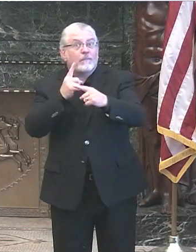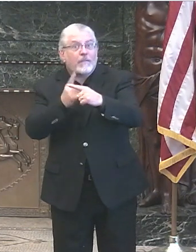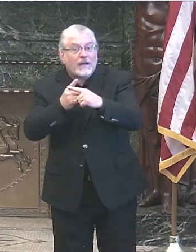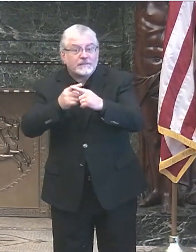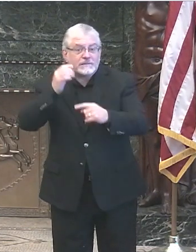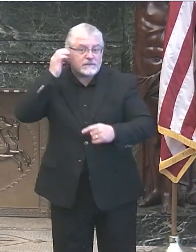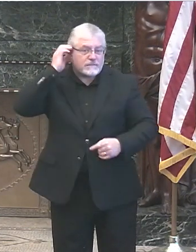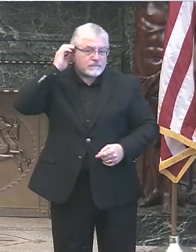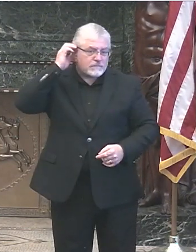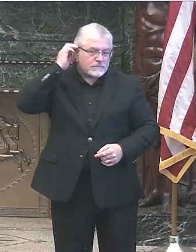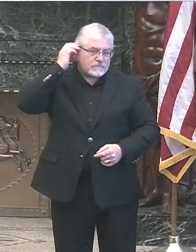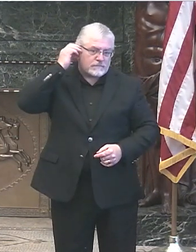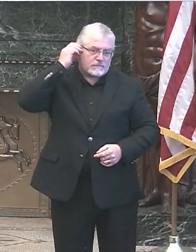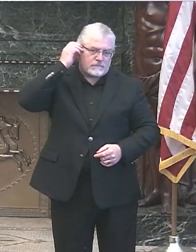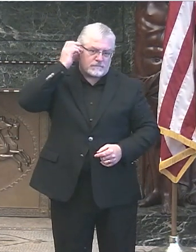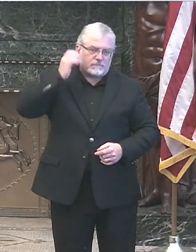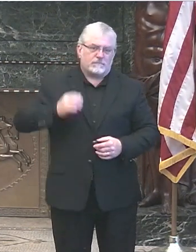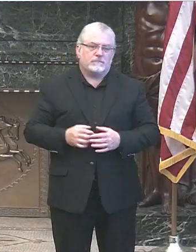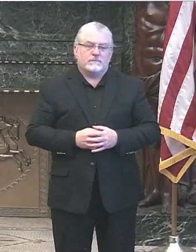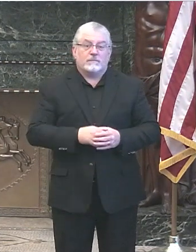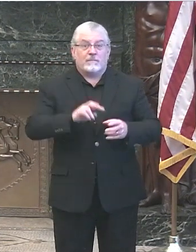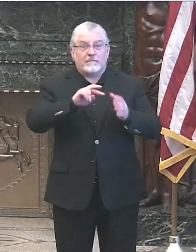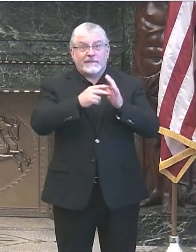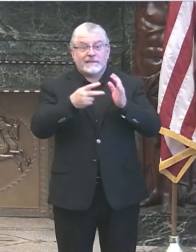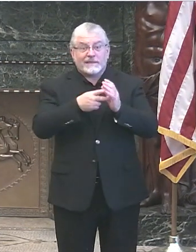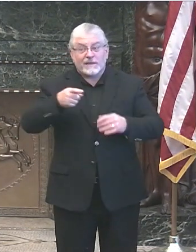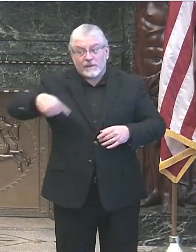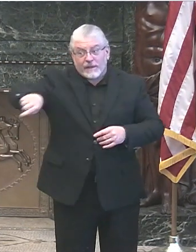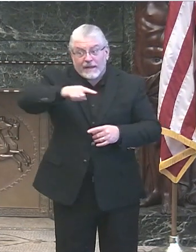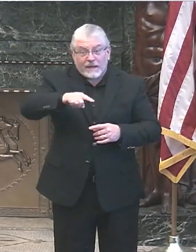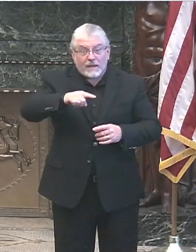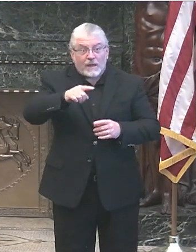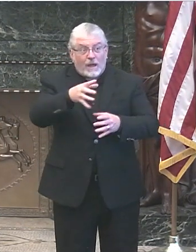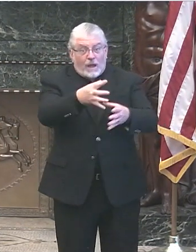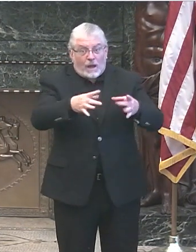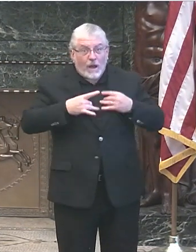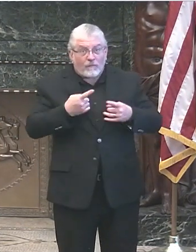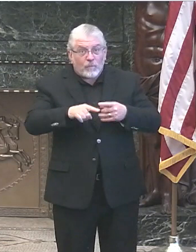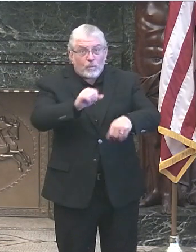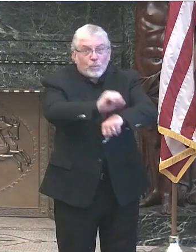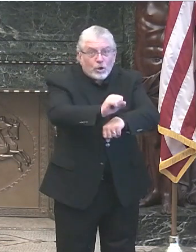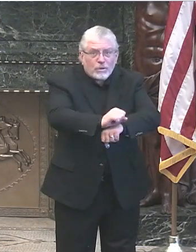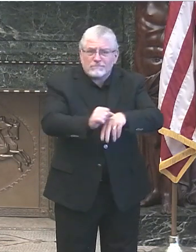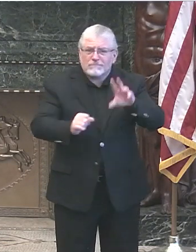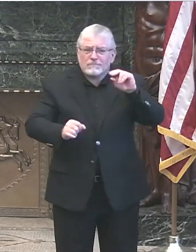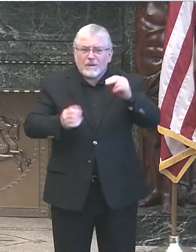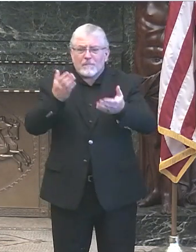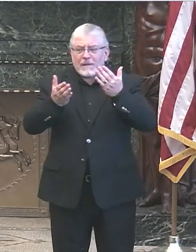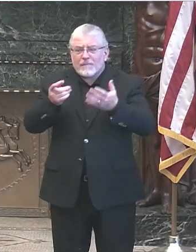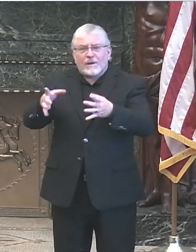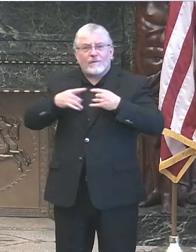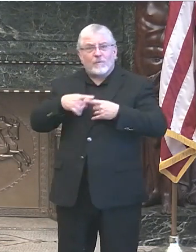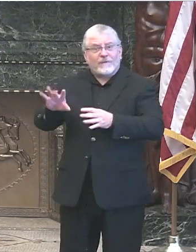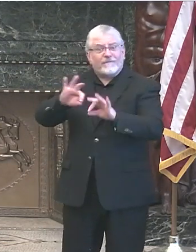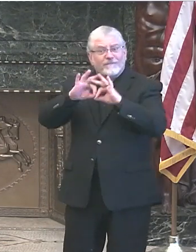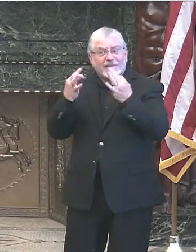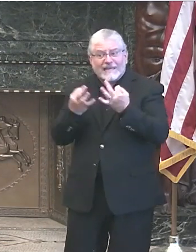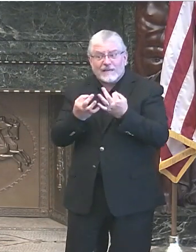have been exposed at home, through friends or family, and each one of those cases is tracked down to identify where that exposure took